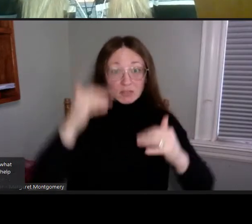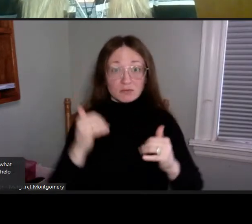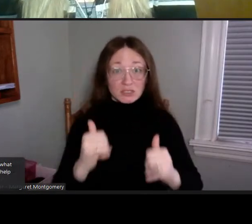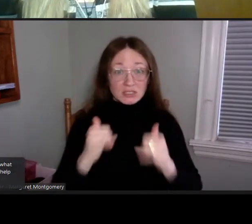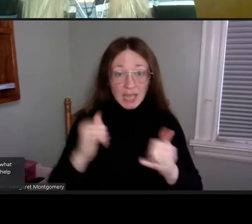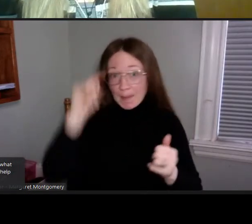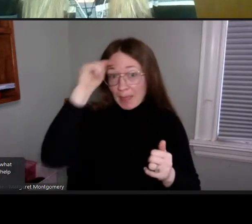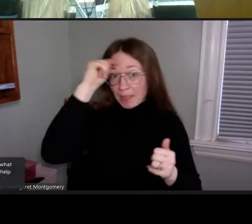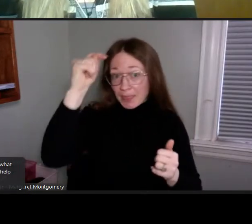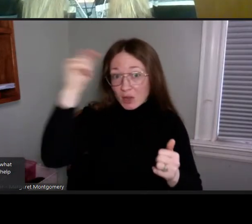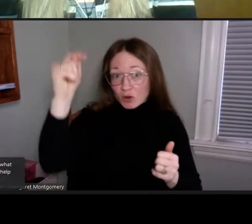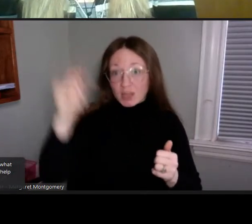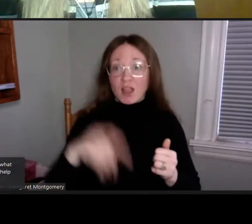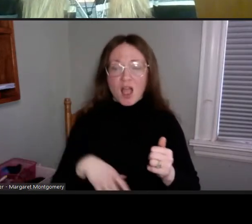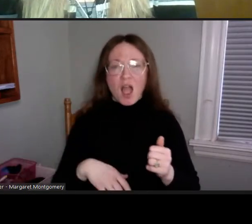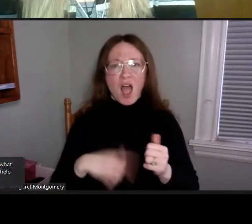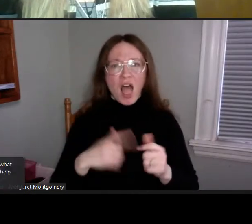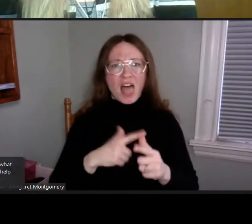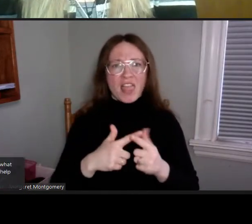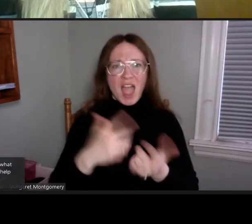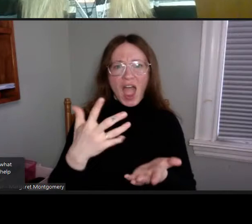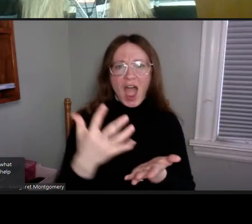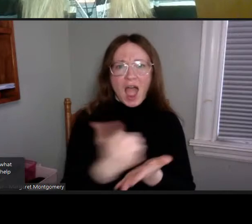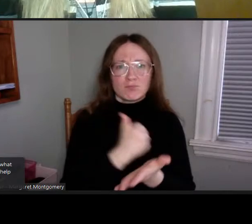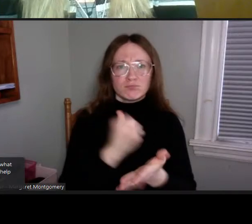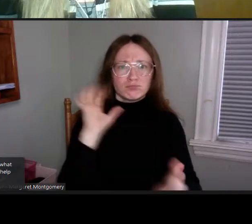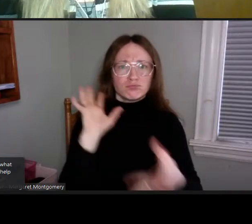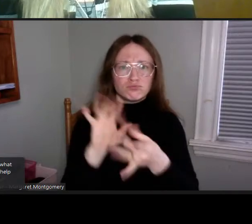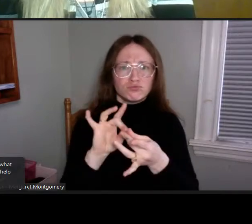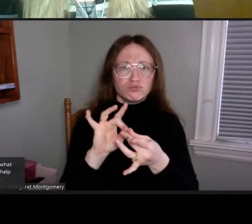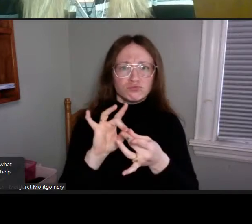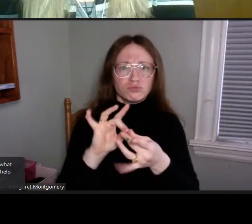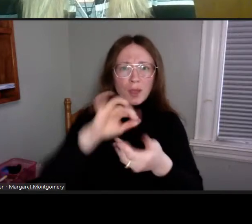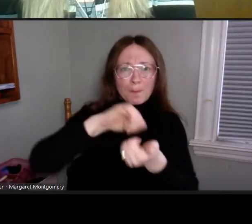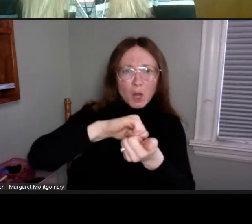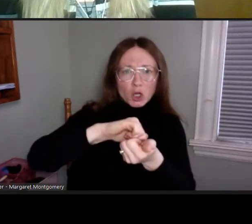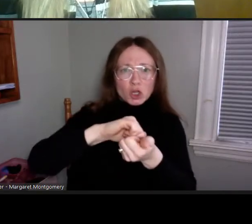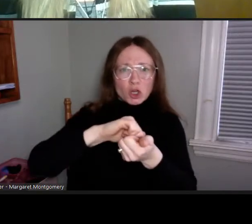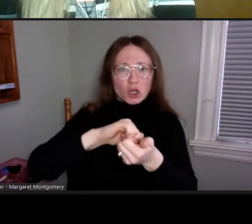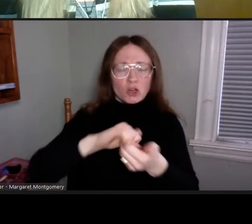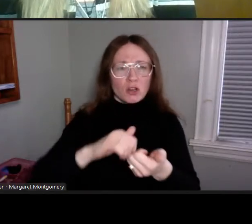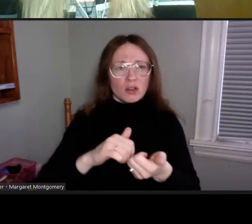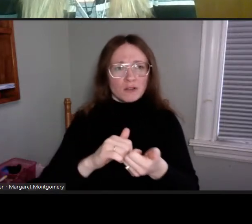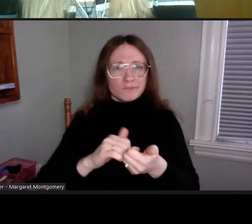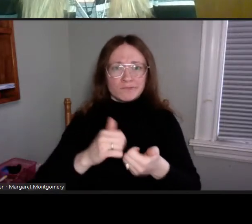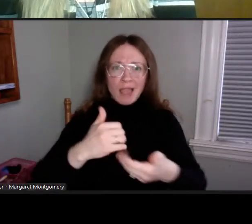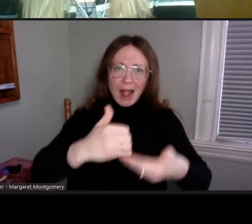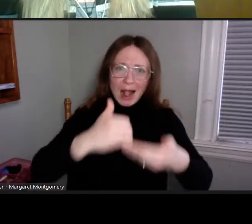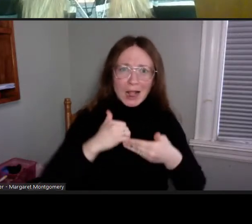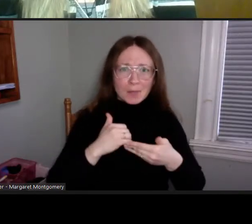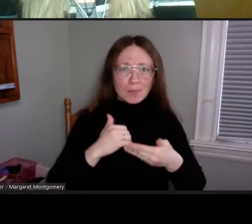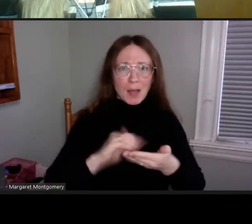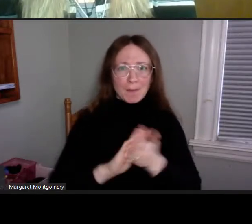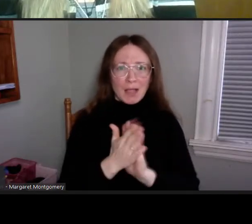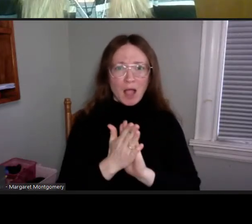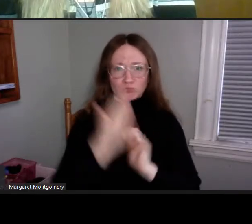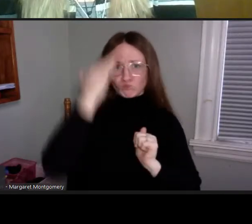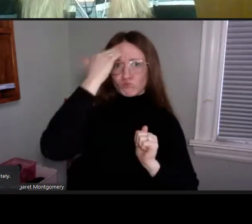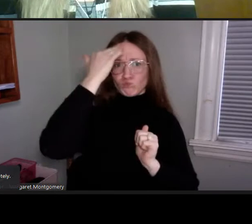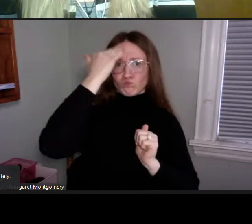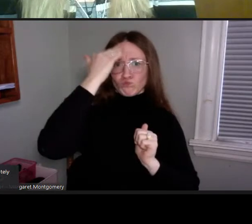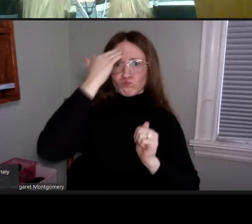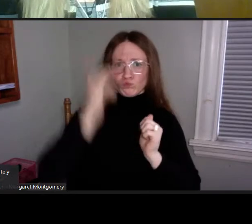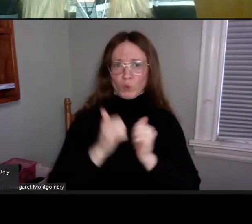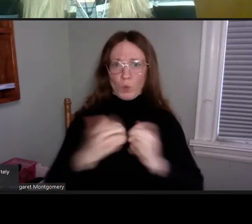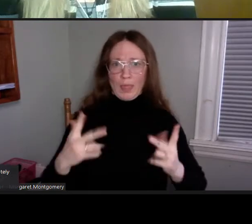you grow within your loss of eyesight. It's a scary thing, absolutely, because